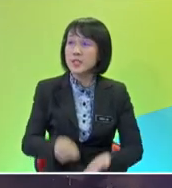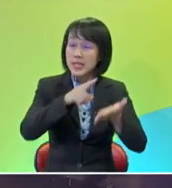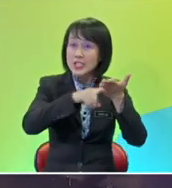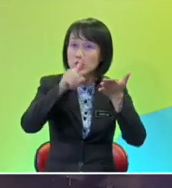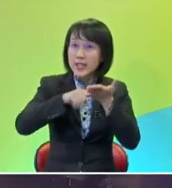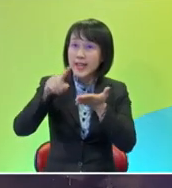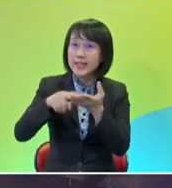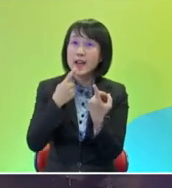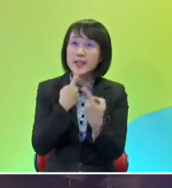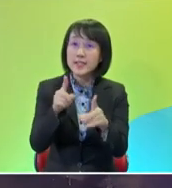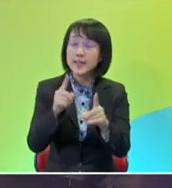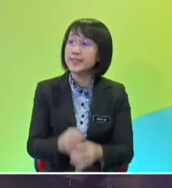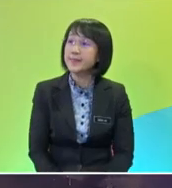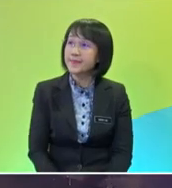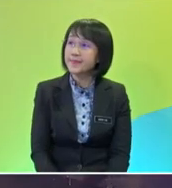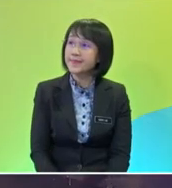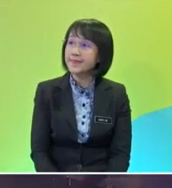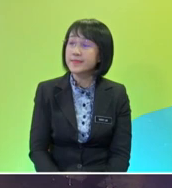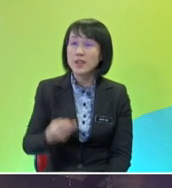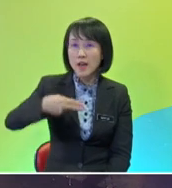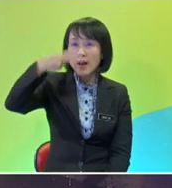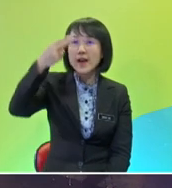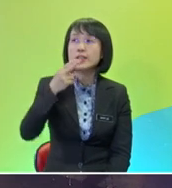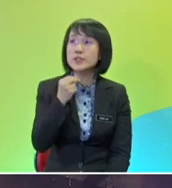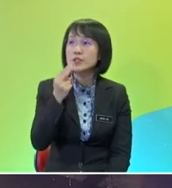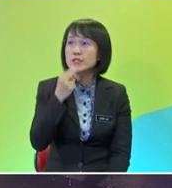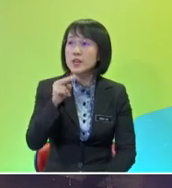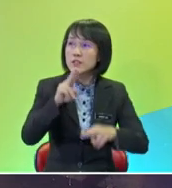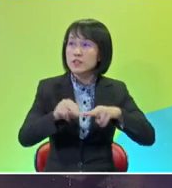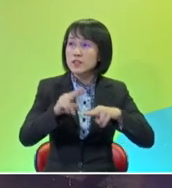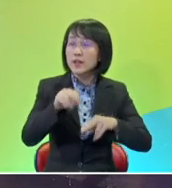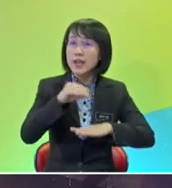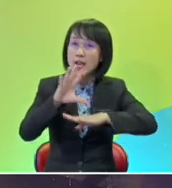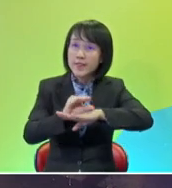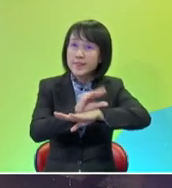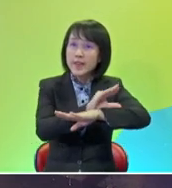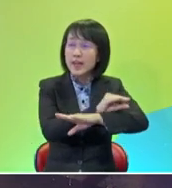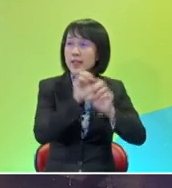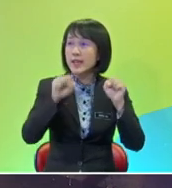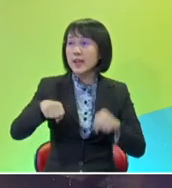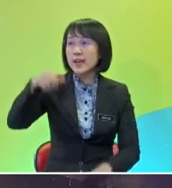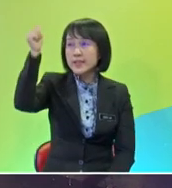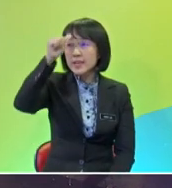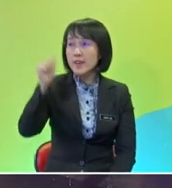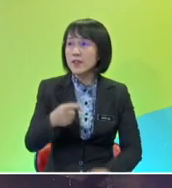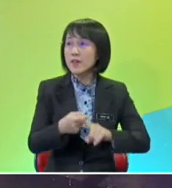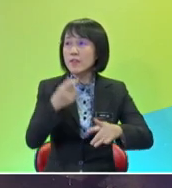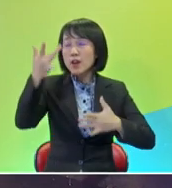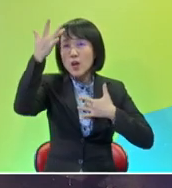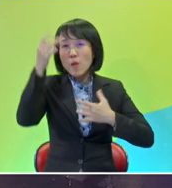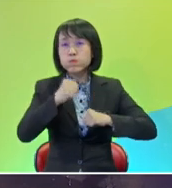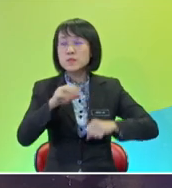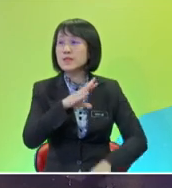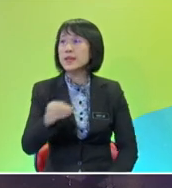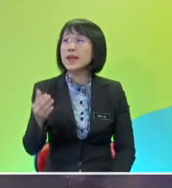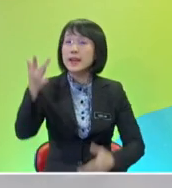answers. Mm-mm. High in sugar, salt and fat can suffer from obesity and diabetes. It makes